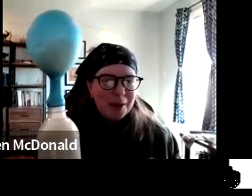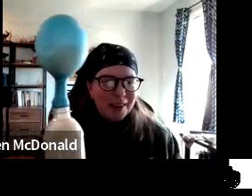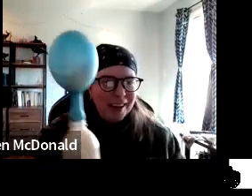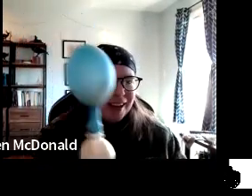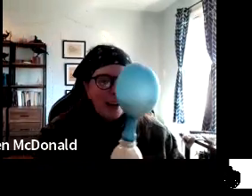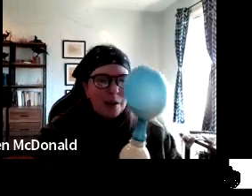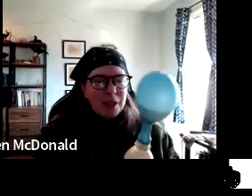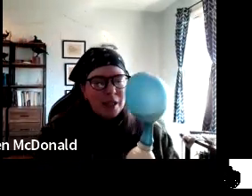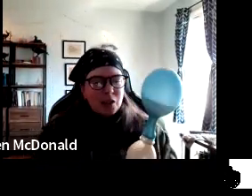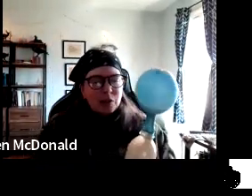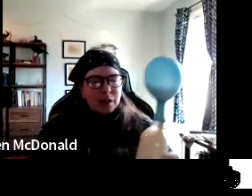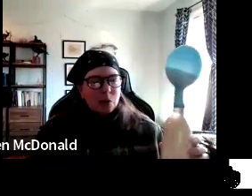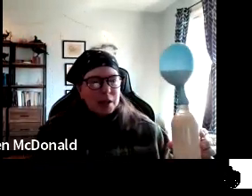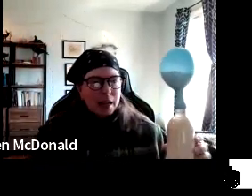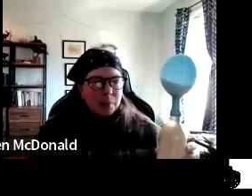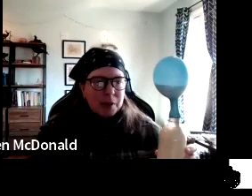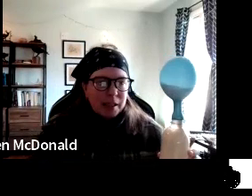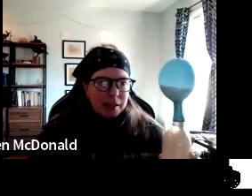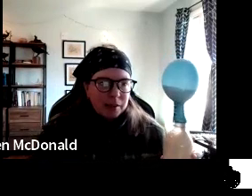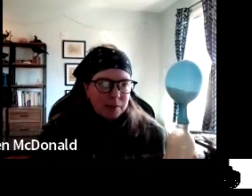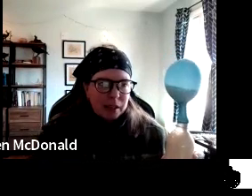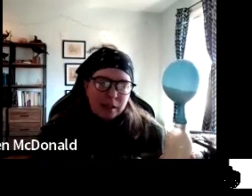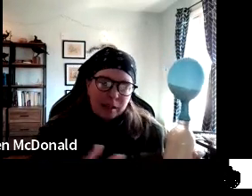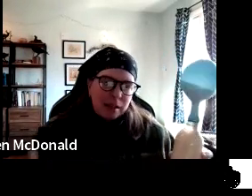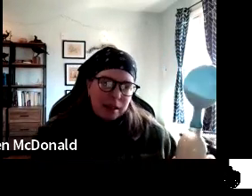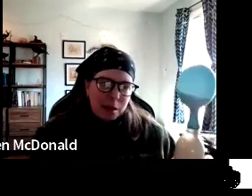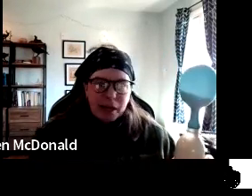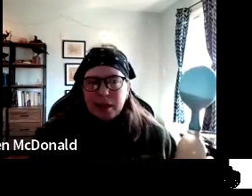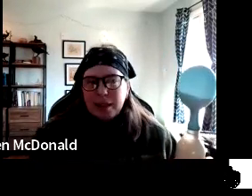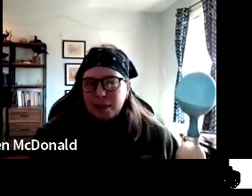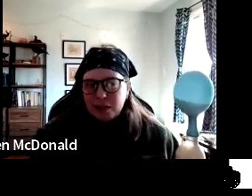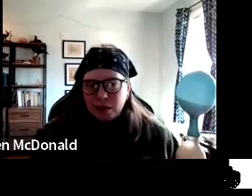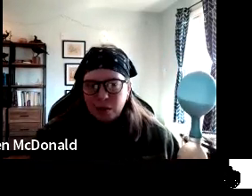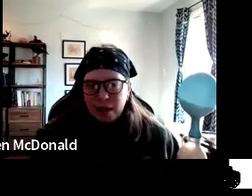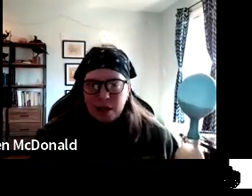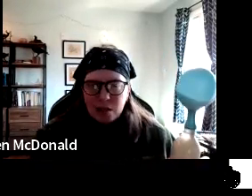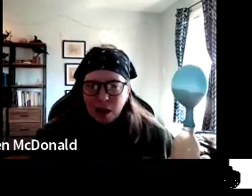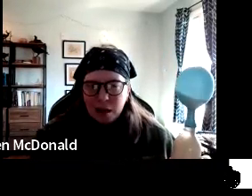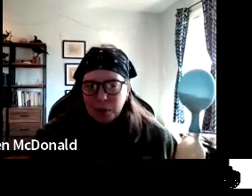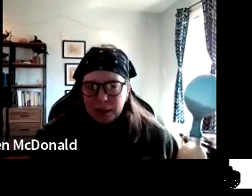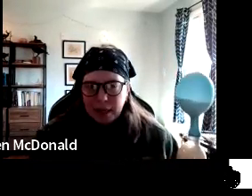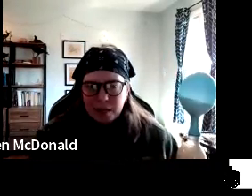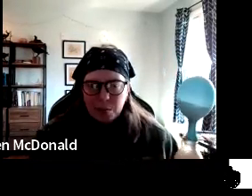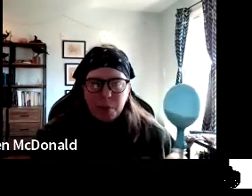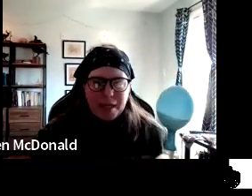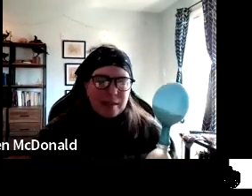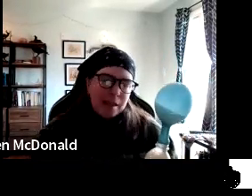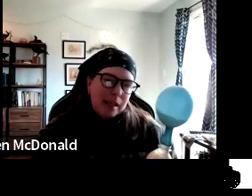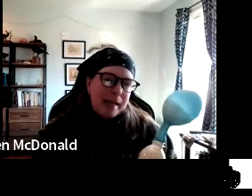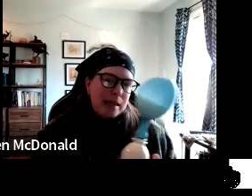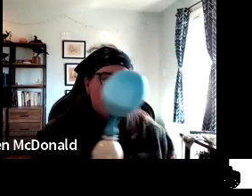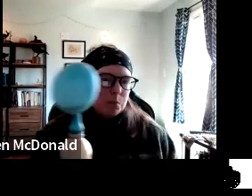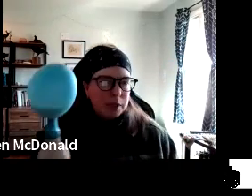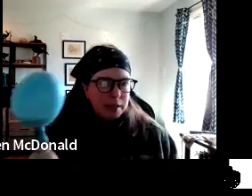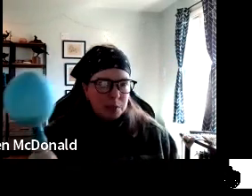warm water. So what's happening here? Think about yeast, all right? It's not a plant, but it